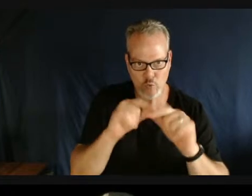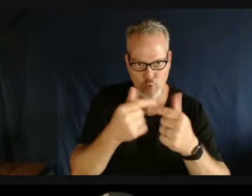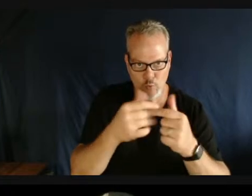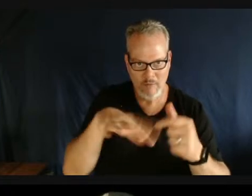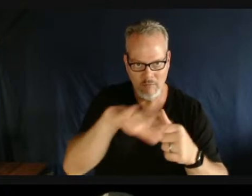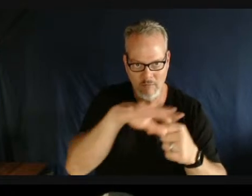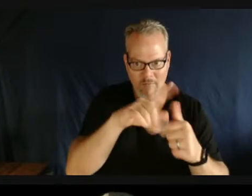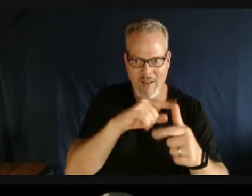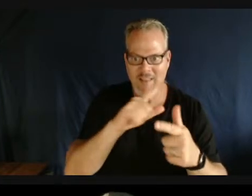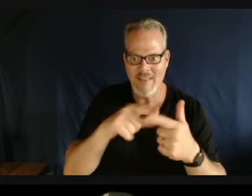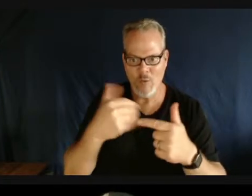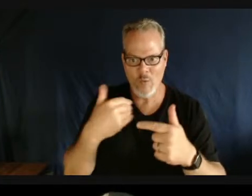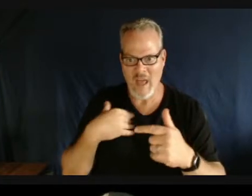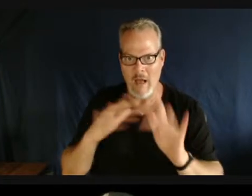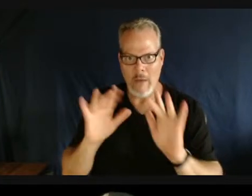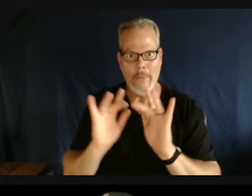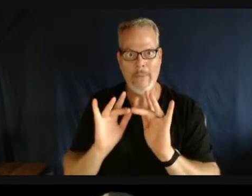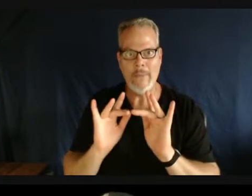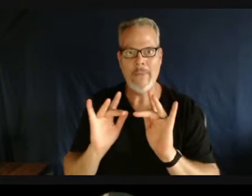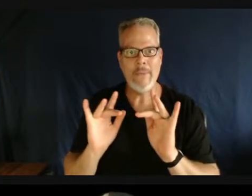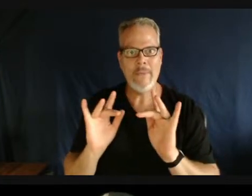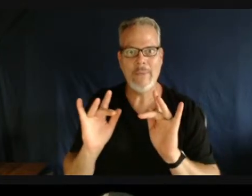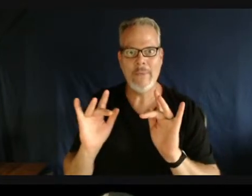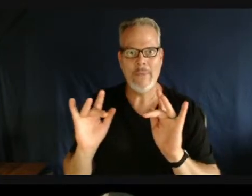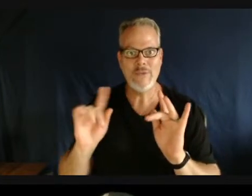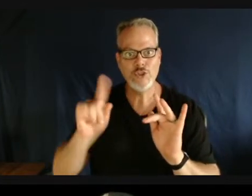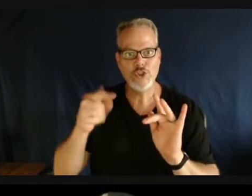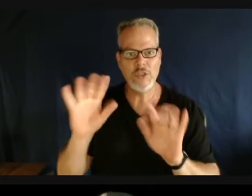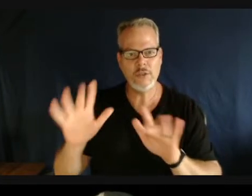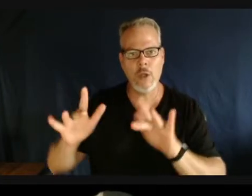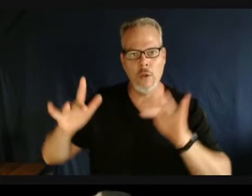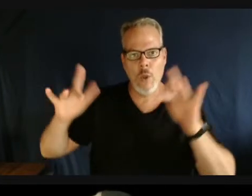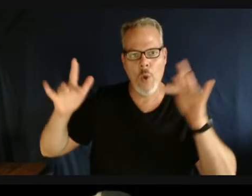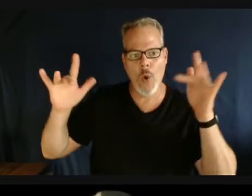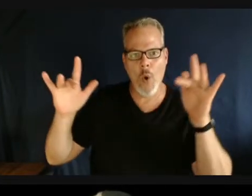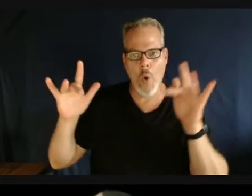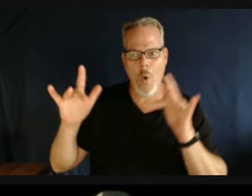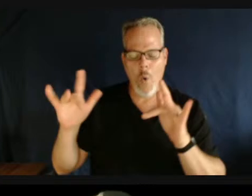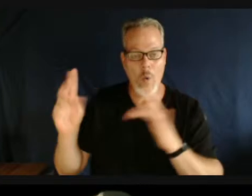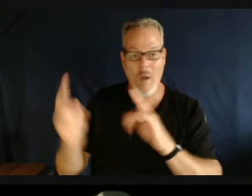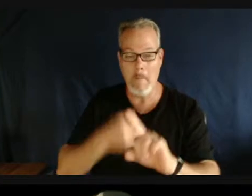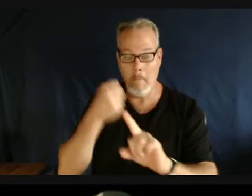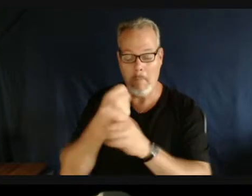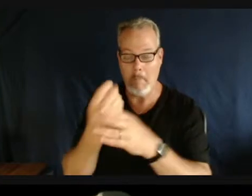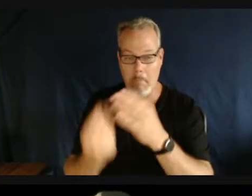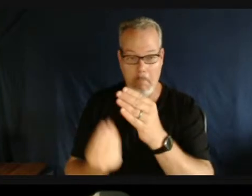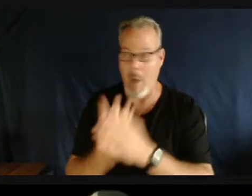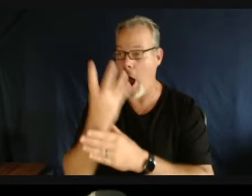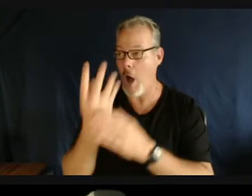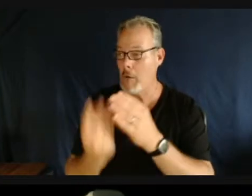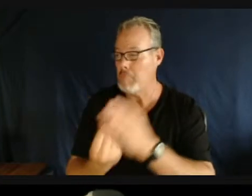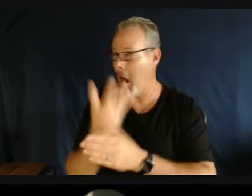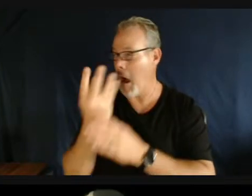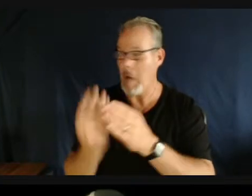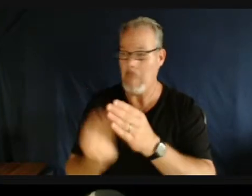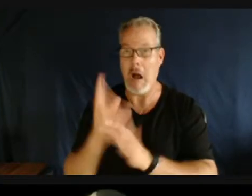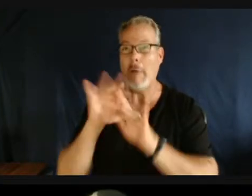having hardly any ramp up. We just have glow and suddenly it's erupting and spilling out of the crater and fountaining all at the same time.